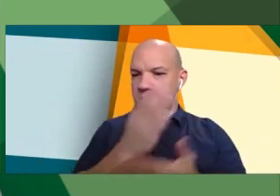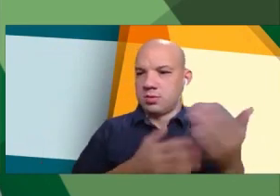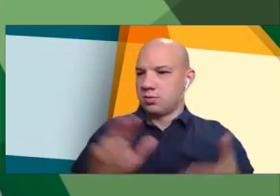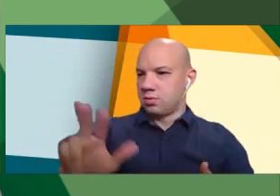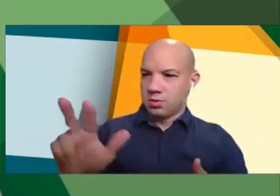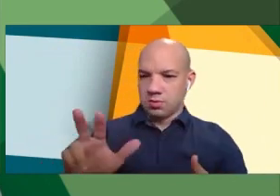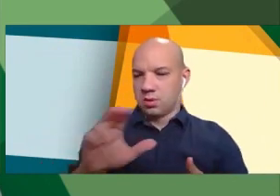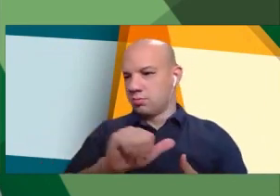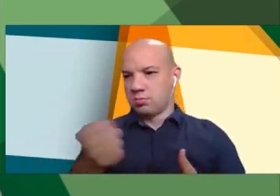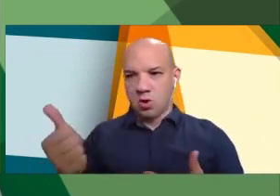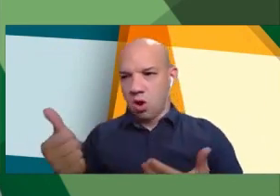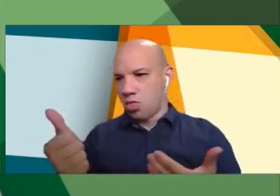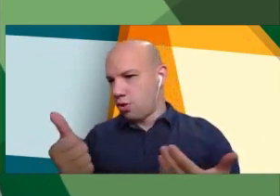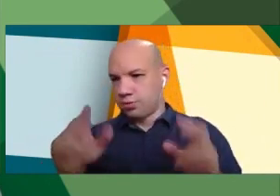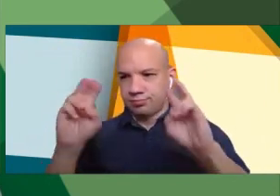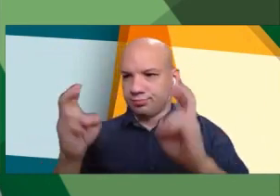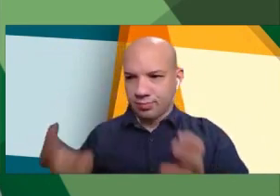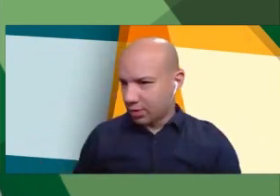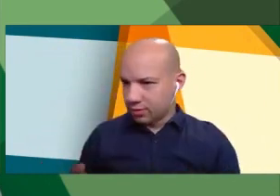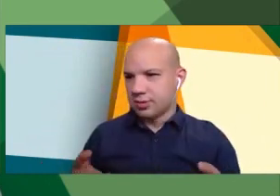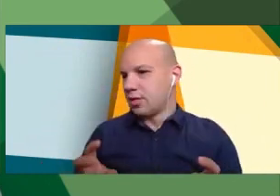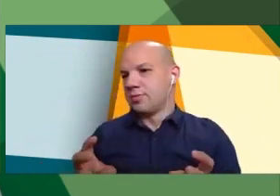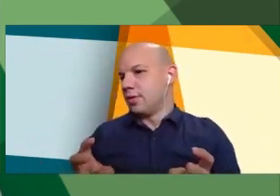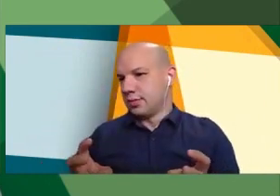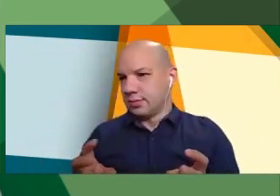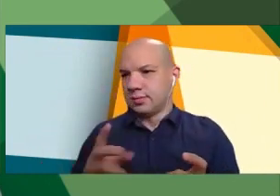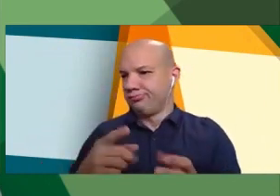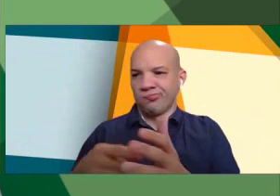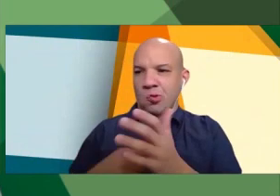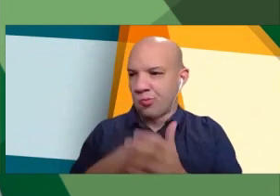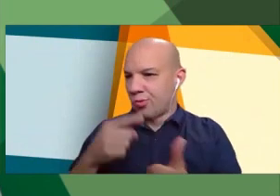matters for requirements on the CDBG-DR program.